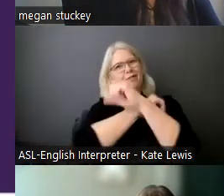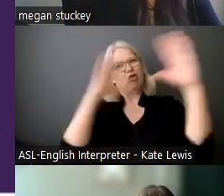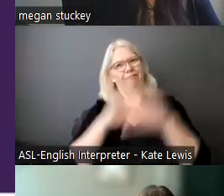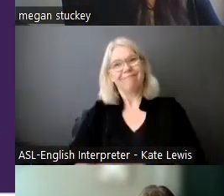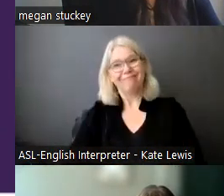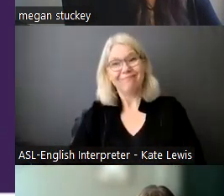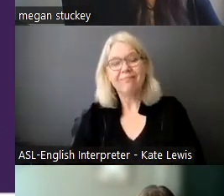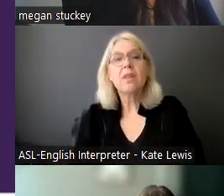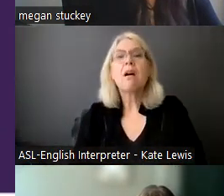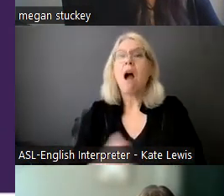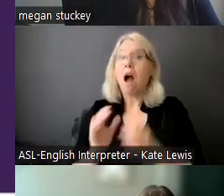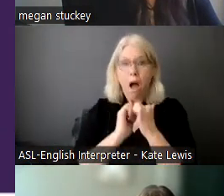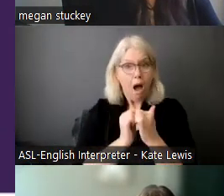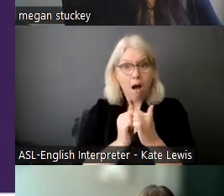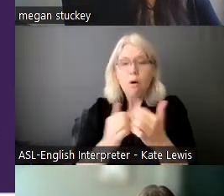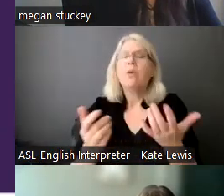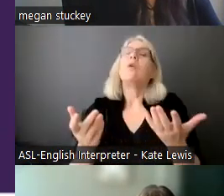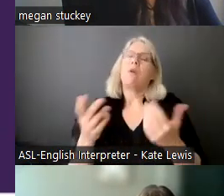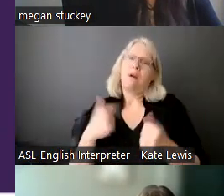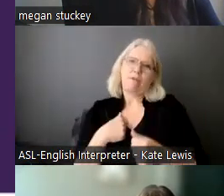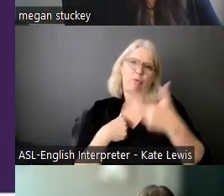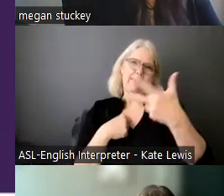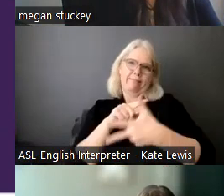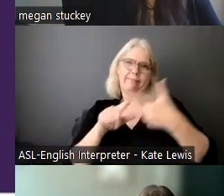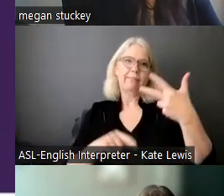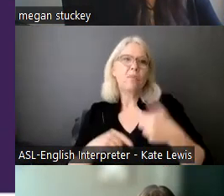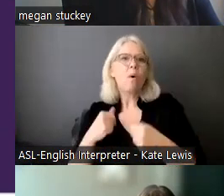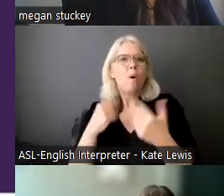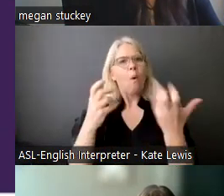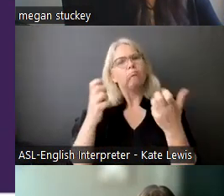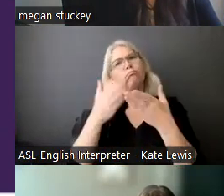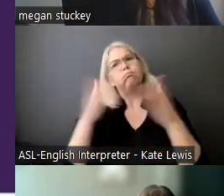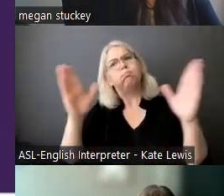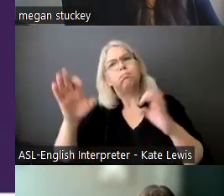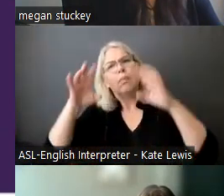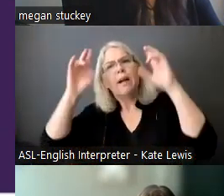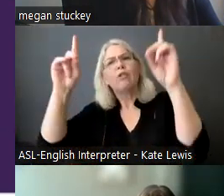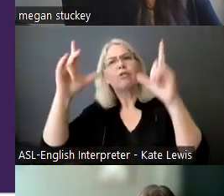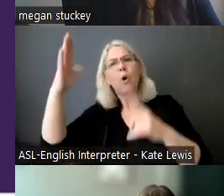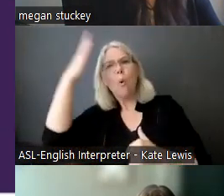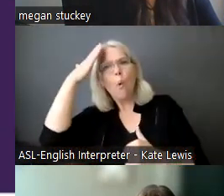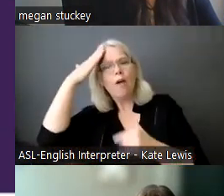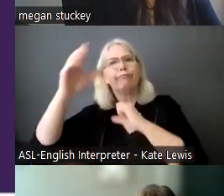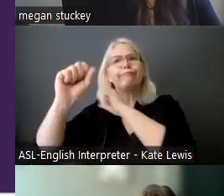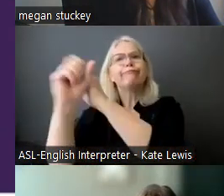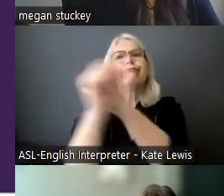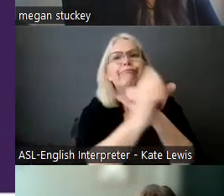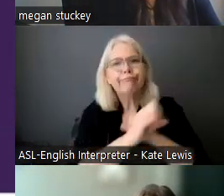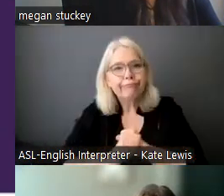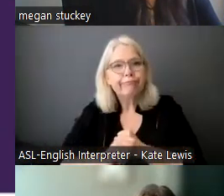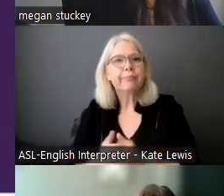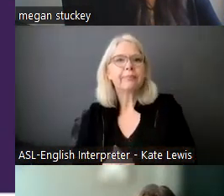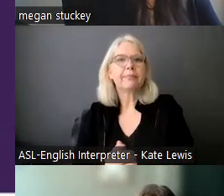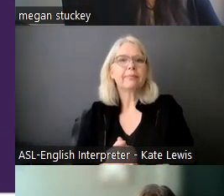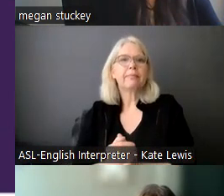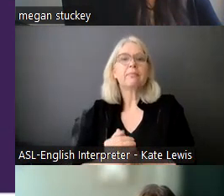public education and awareness to promote awareness about elder abuse and continue to provide information